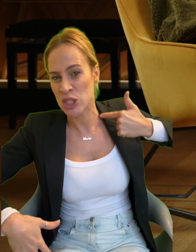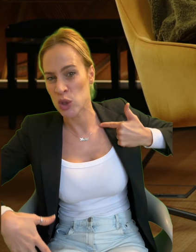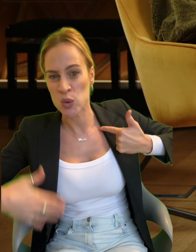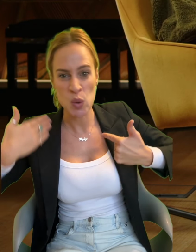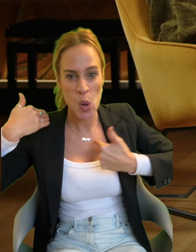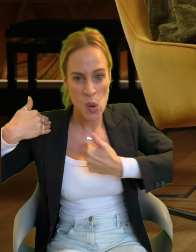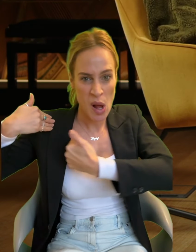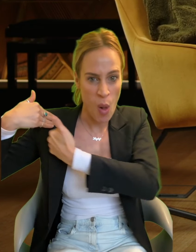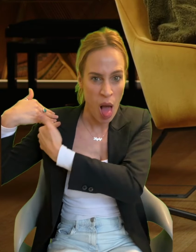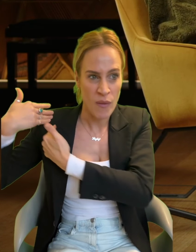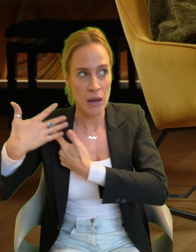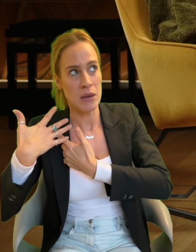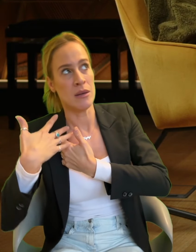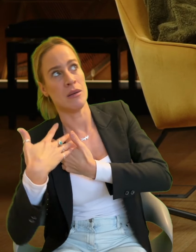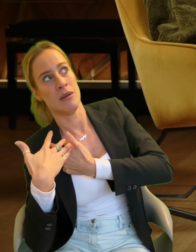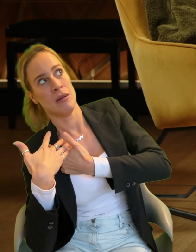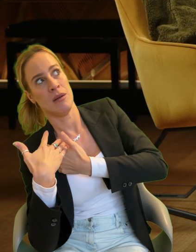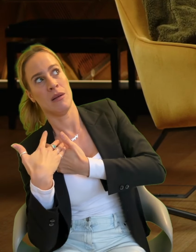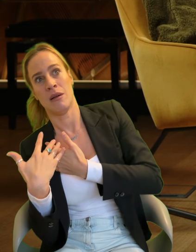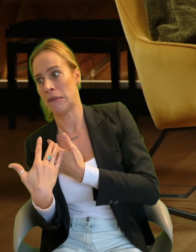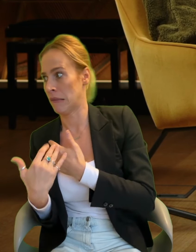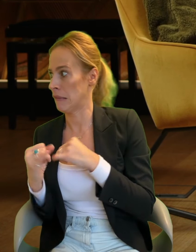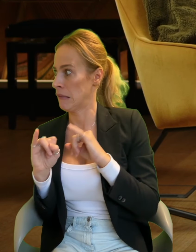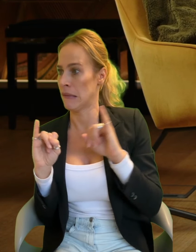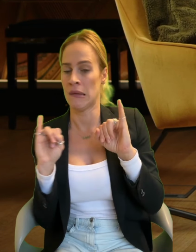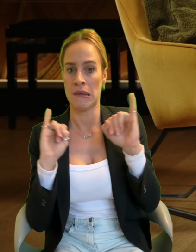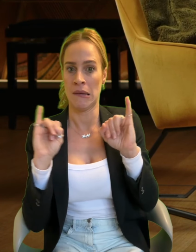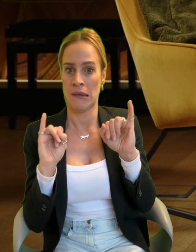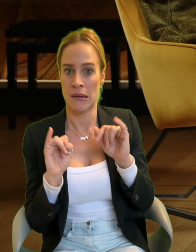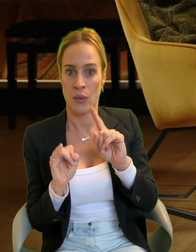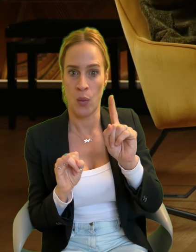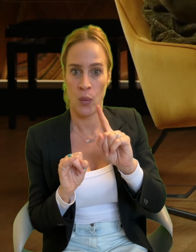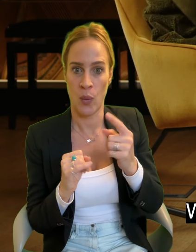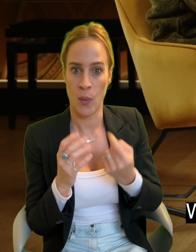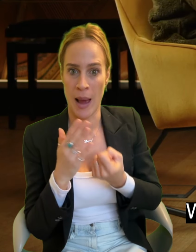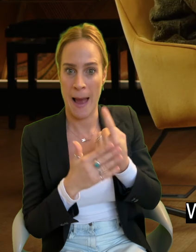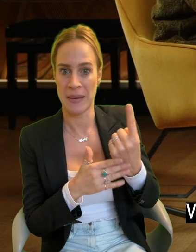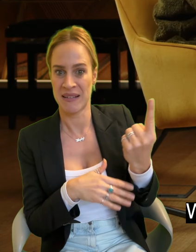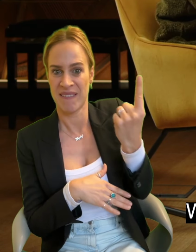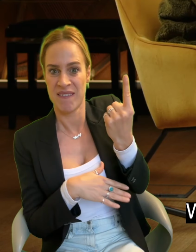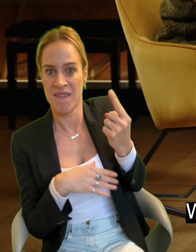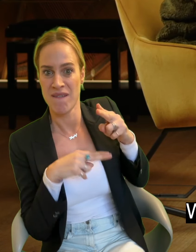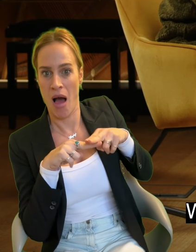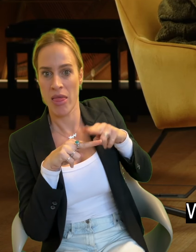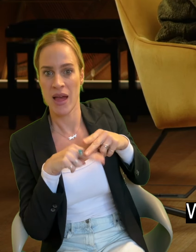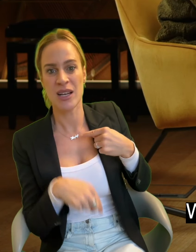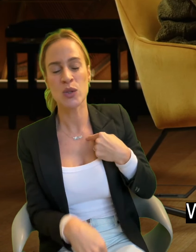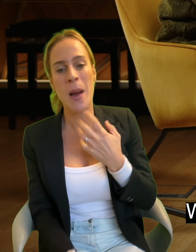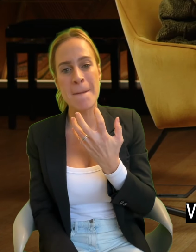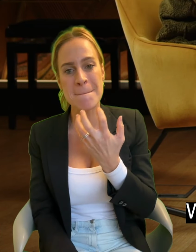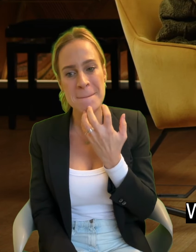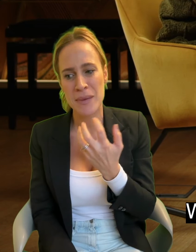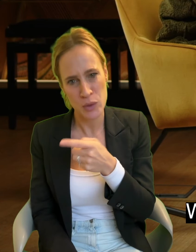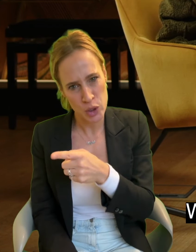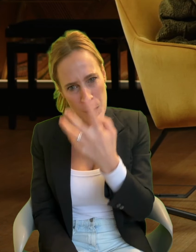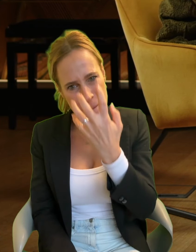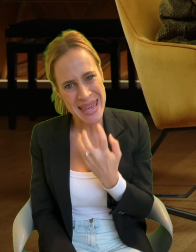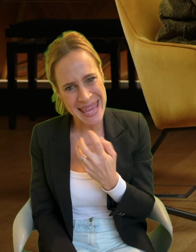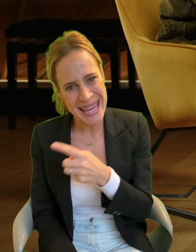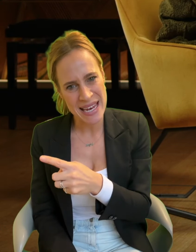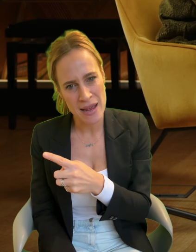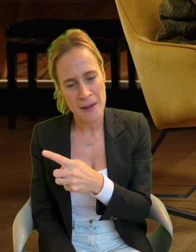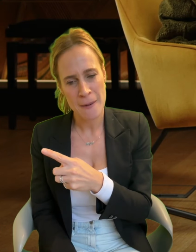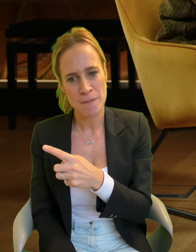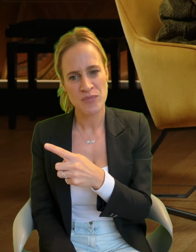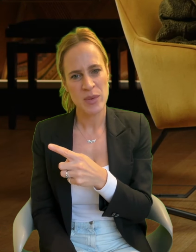a bloody rock star. And I'm thinking, this could go pear-shaped for me. The man Why? Because you were mean to it. I wasn't mean to him. I